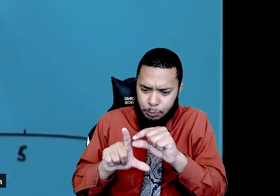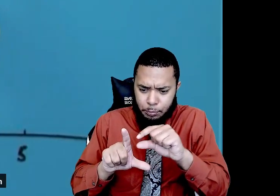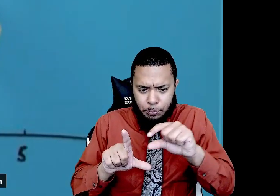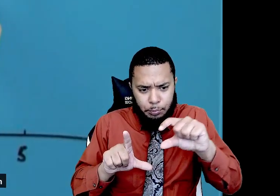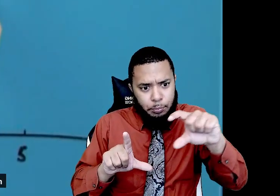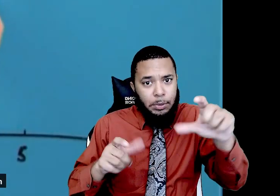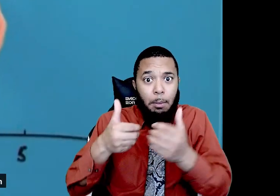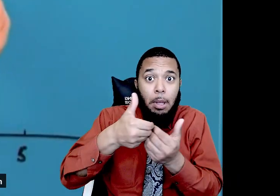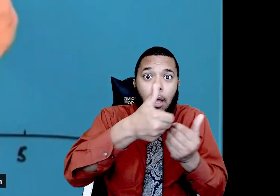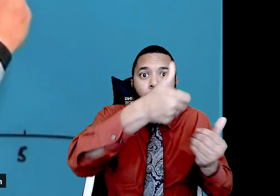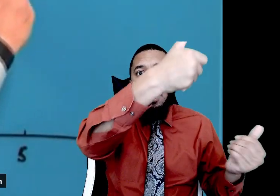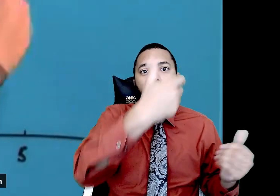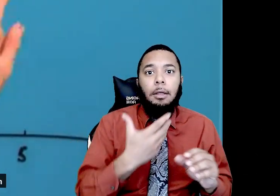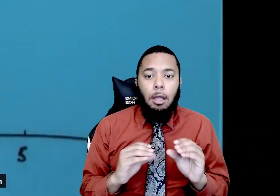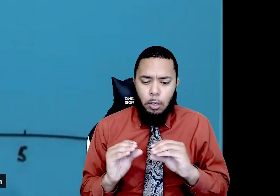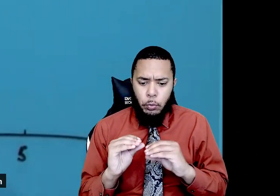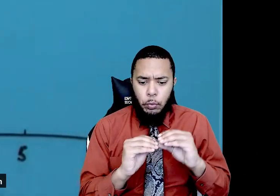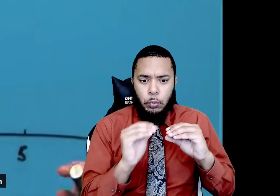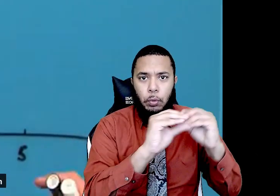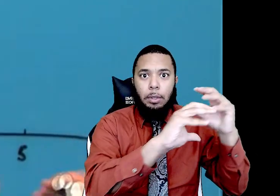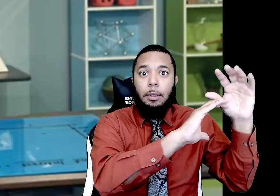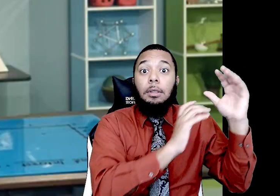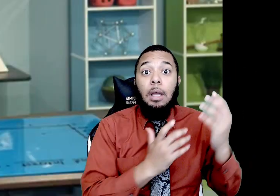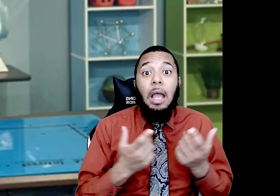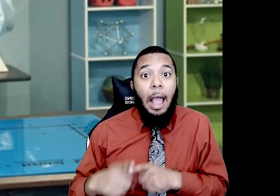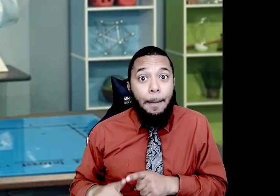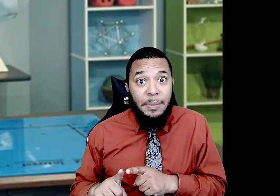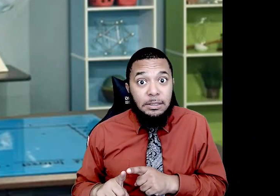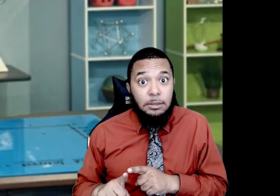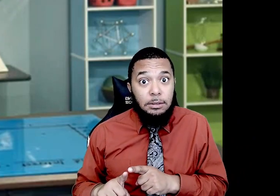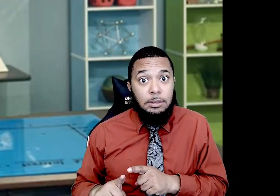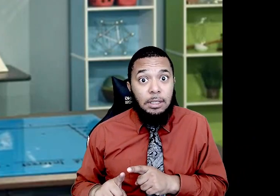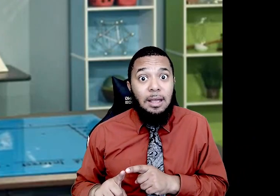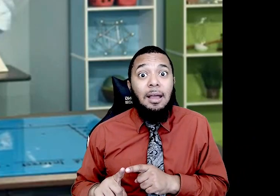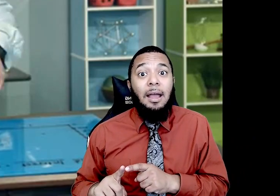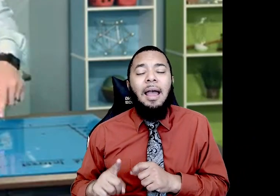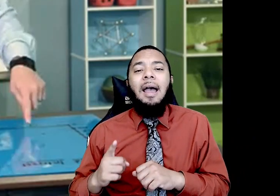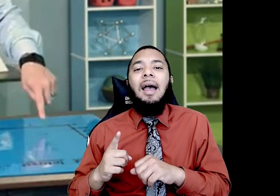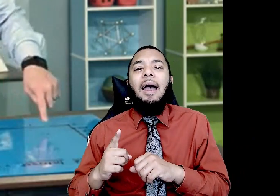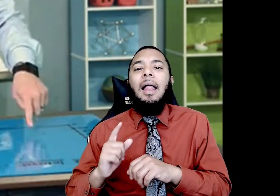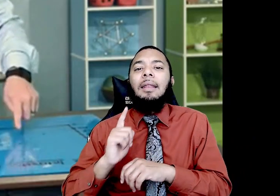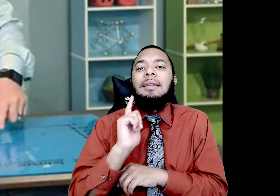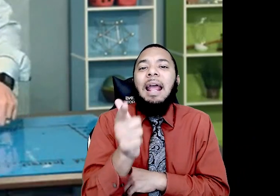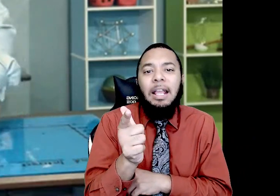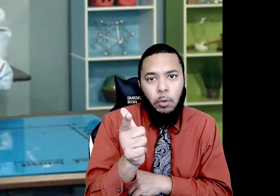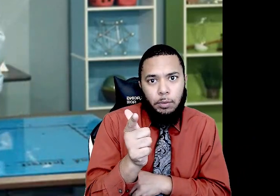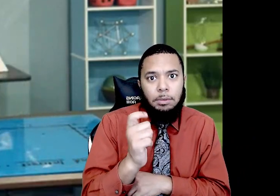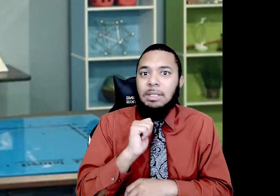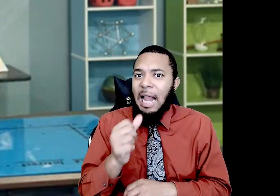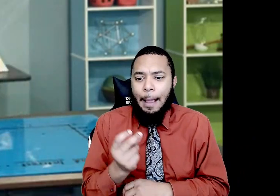awesome exponential compound growth after a few years. You see, it took